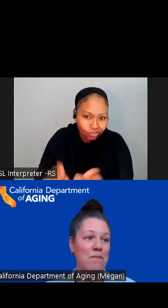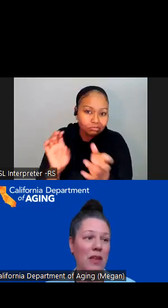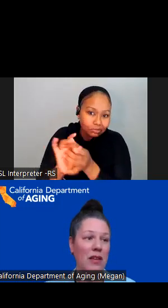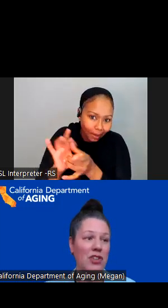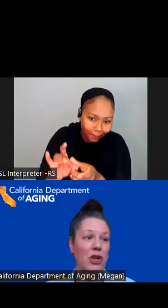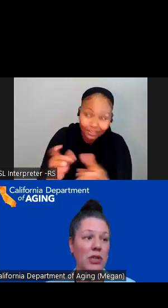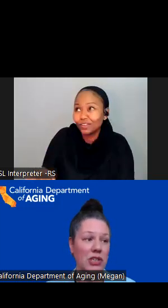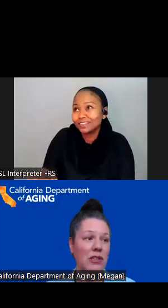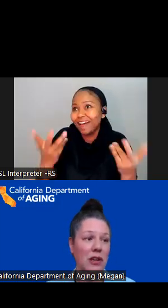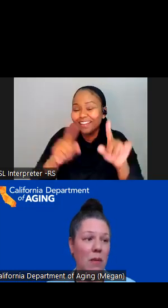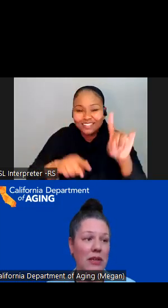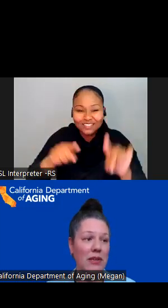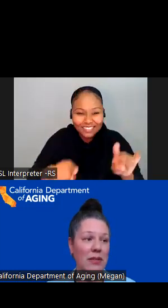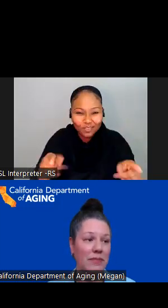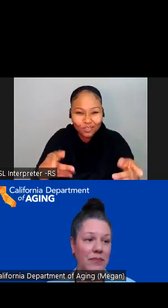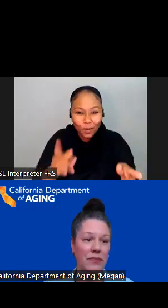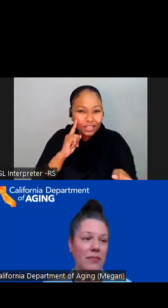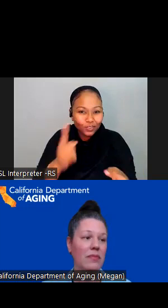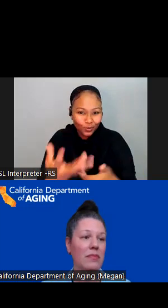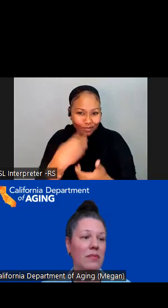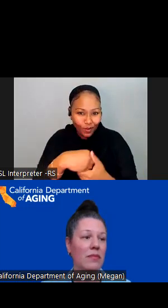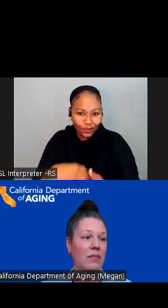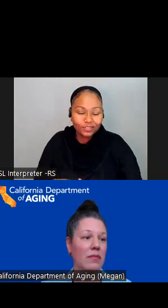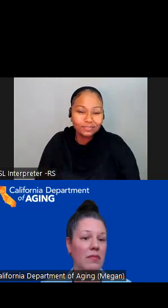involved and share questions and comments.